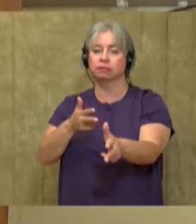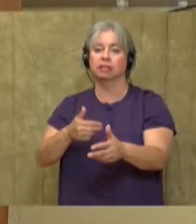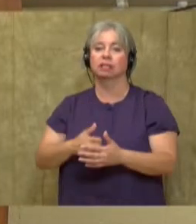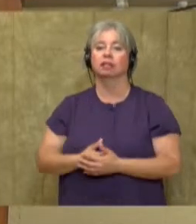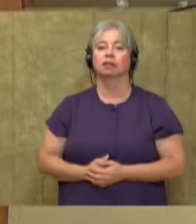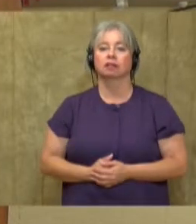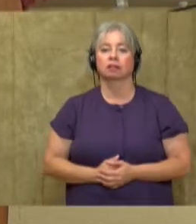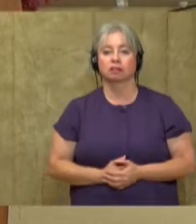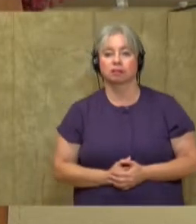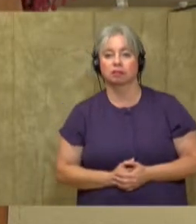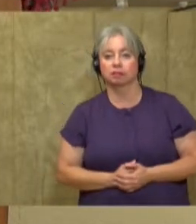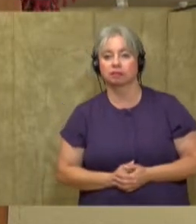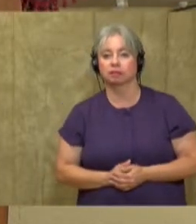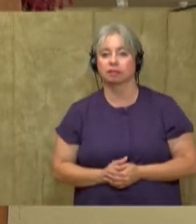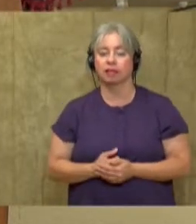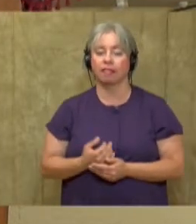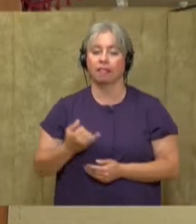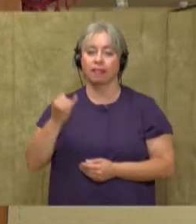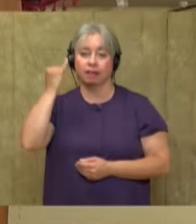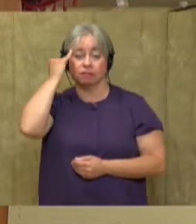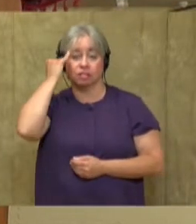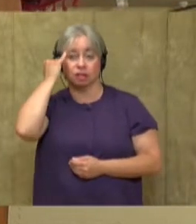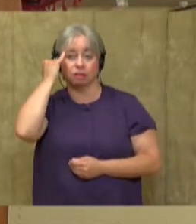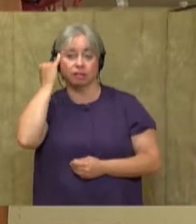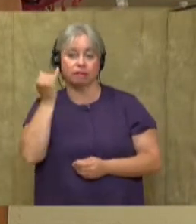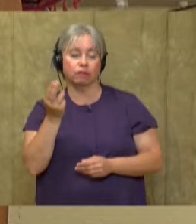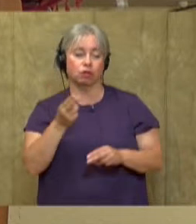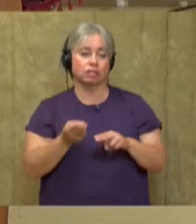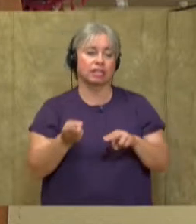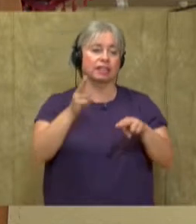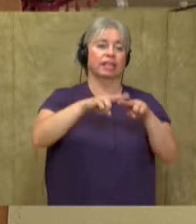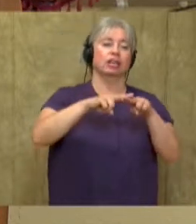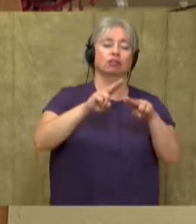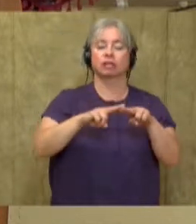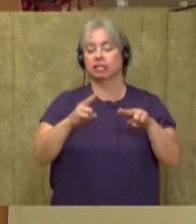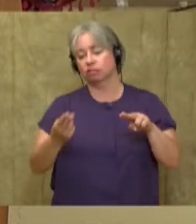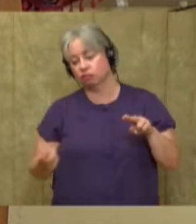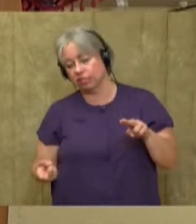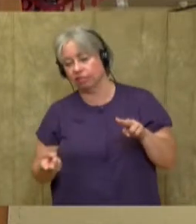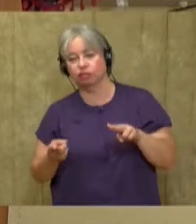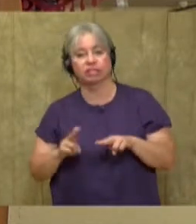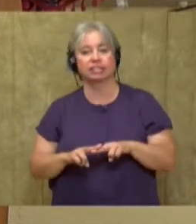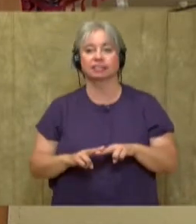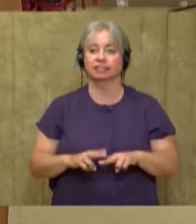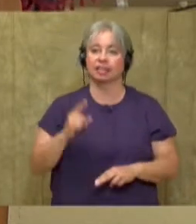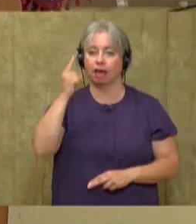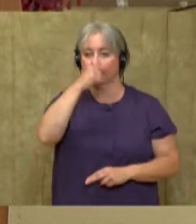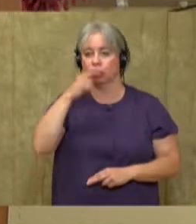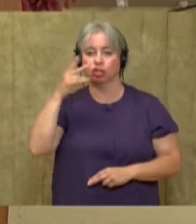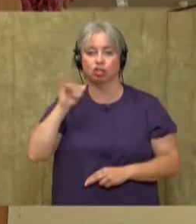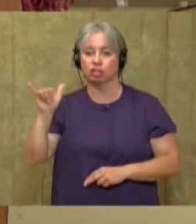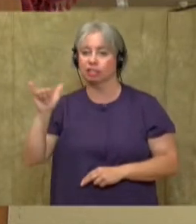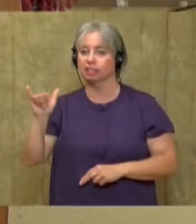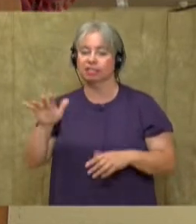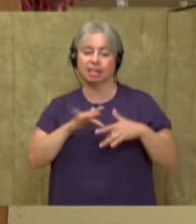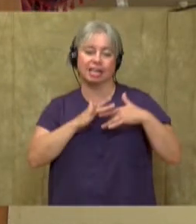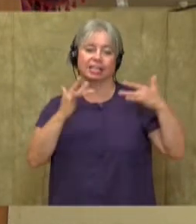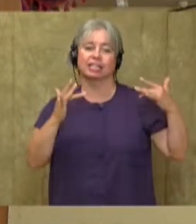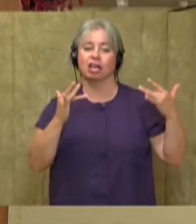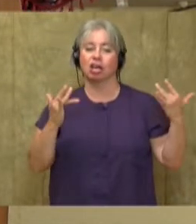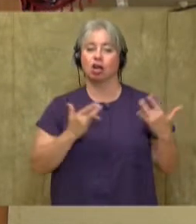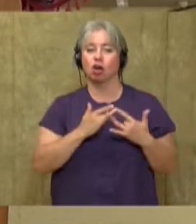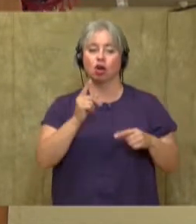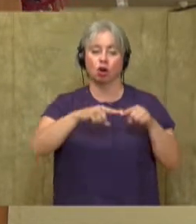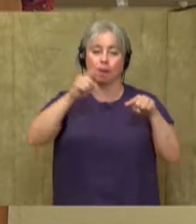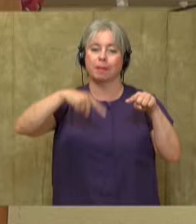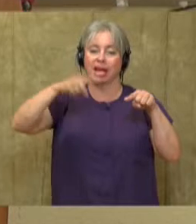of these say they first increase and they decrease, or they first decrease and they increase, and that would look like a kind of like a heart monitor. It would be